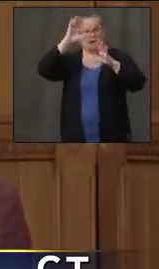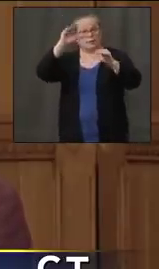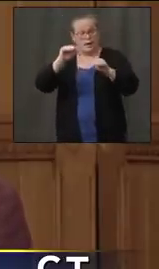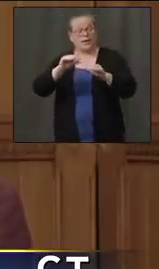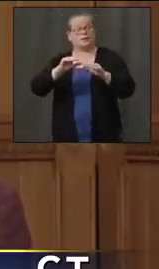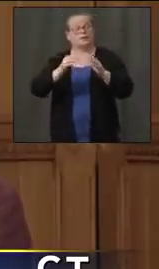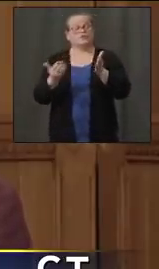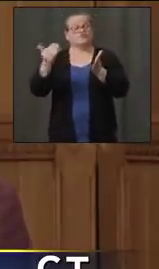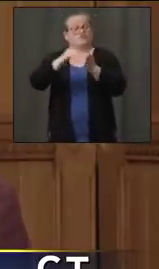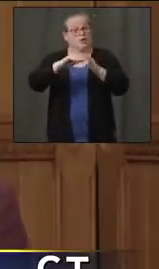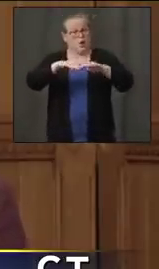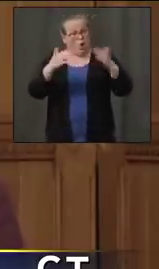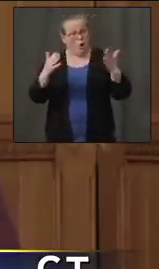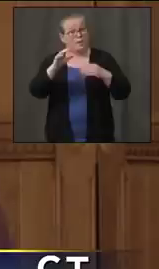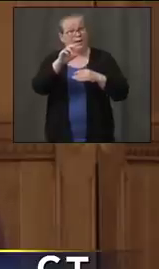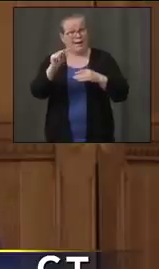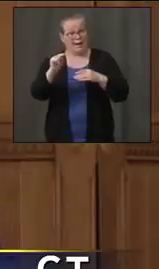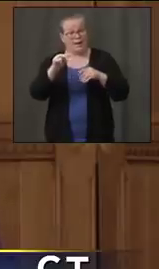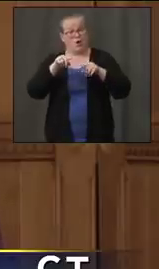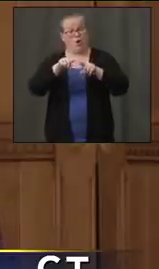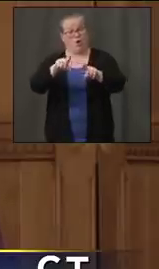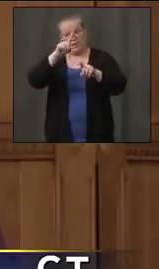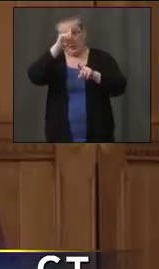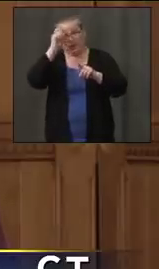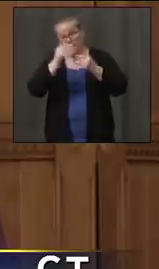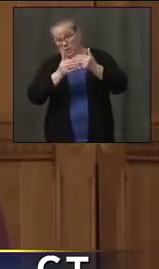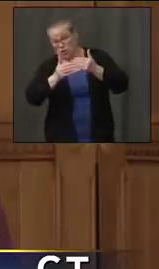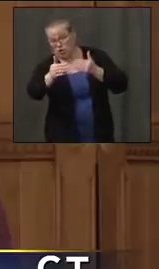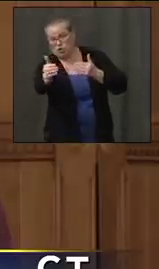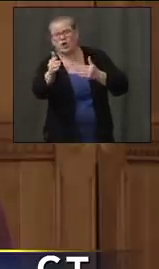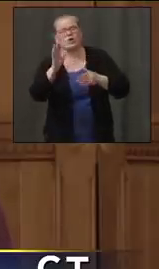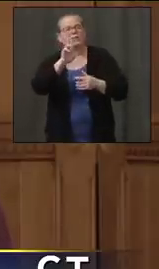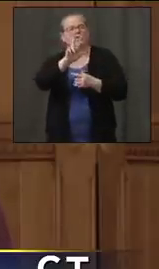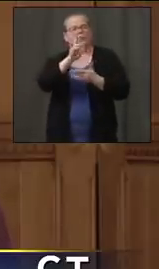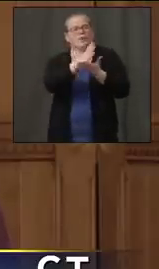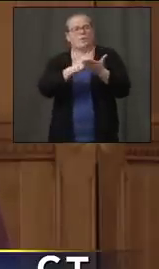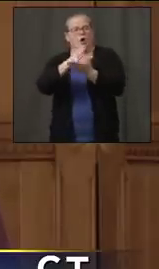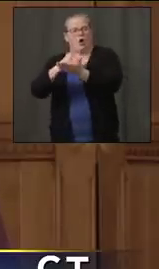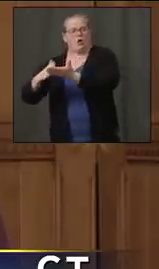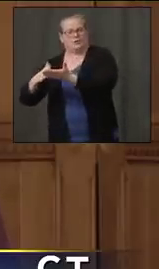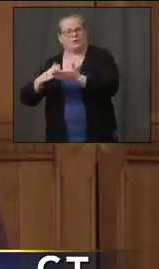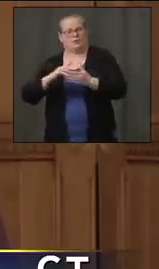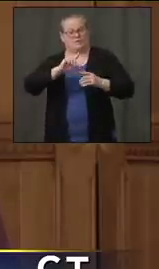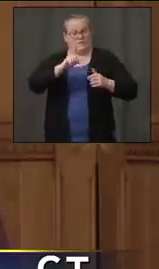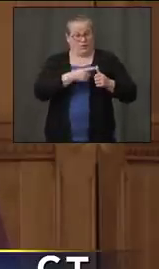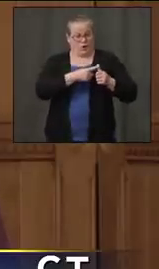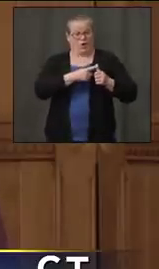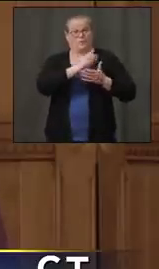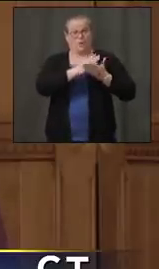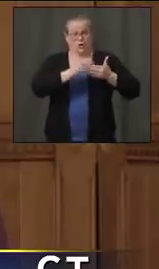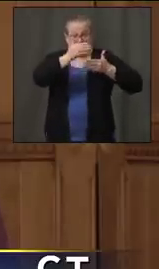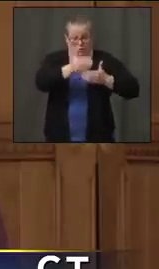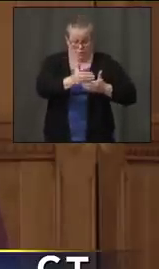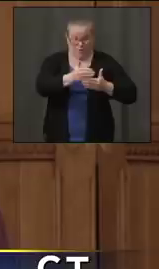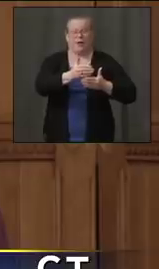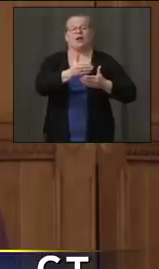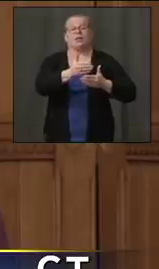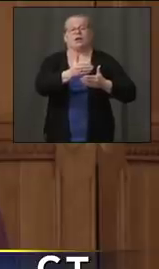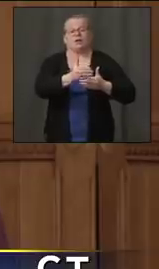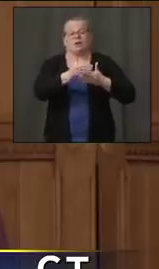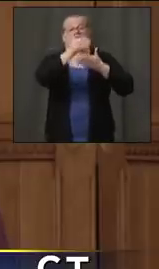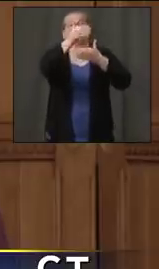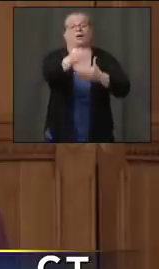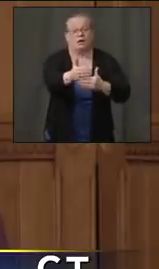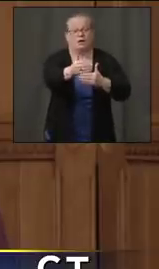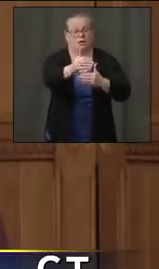over the course of the summer. And some of you may have seen there was a report this morning where at the federal level there's 15% unemployment